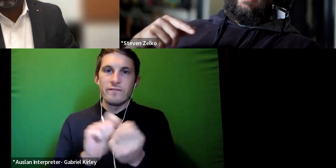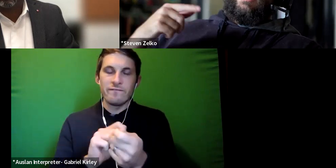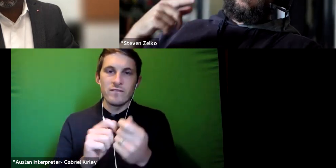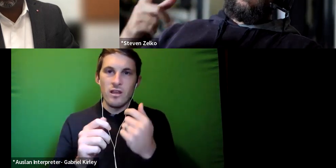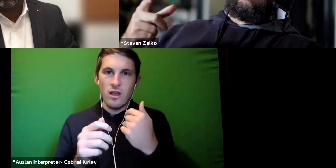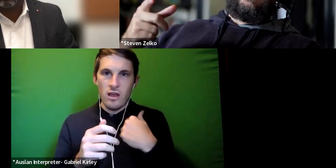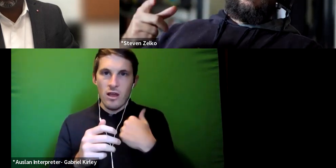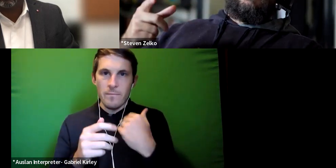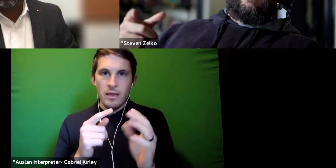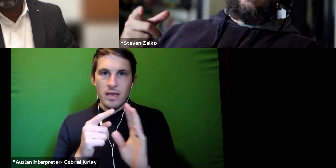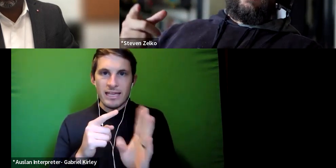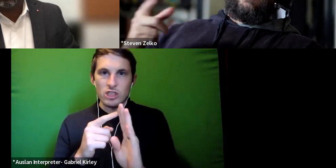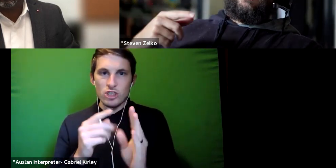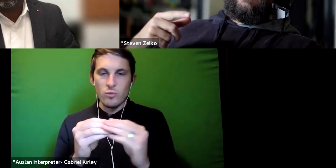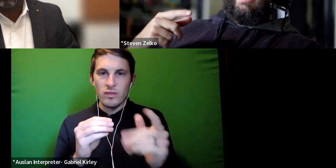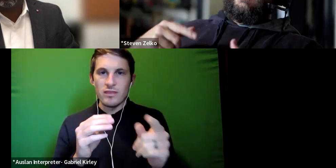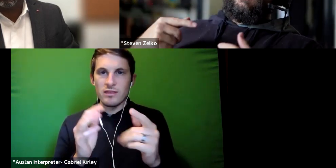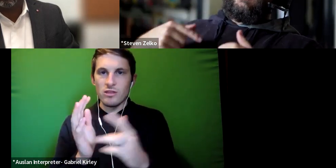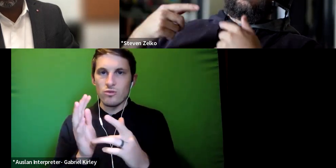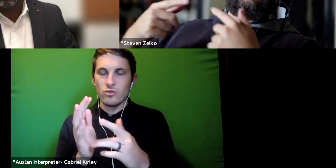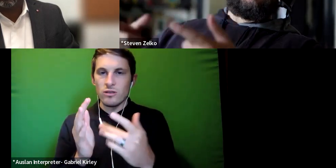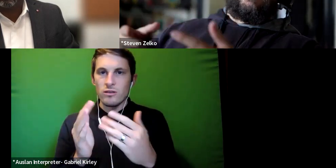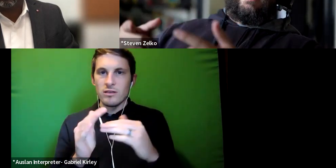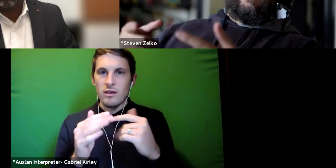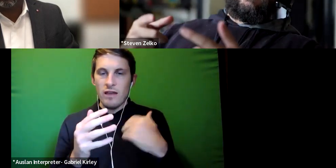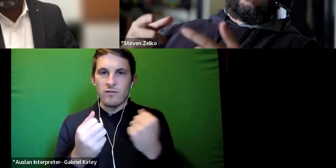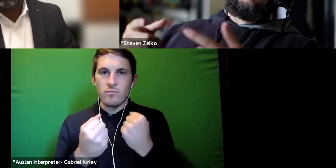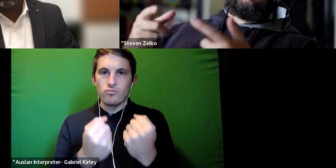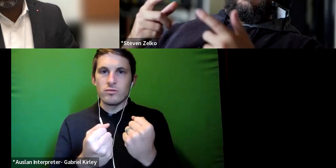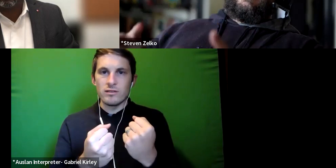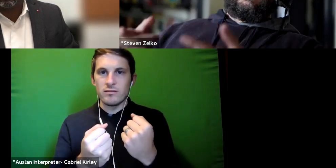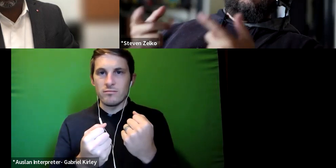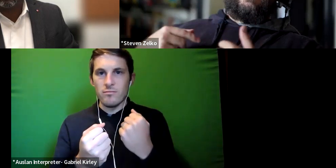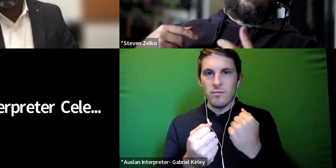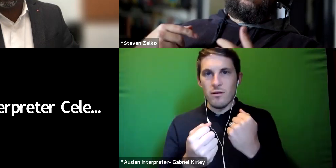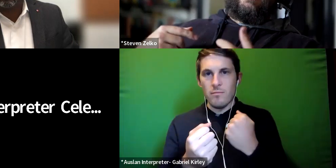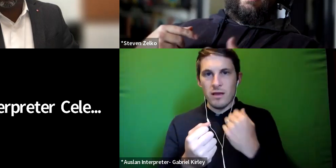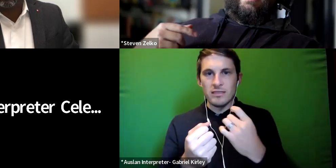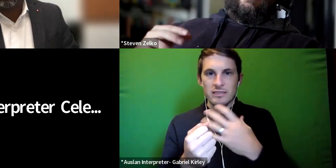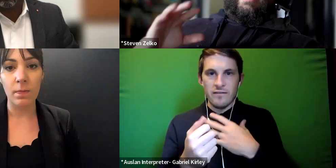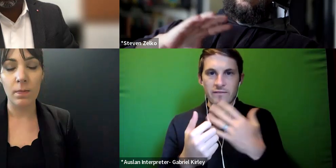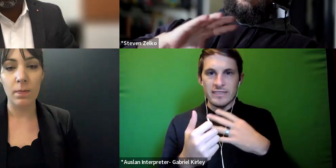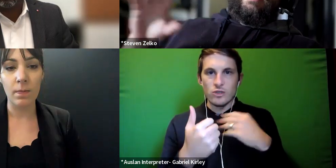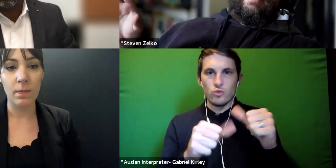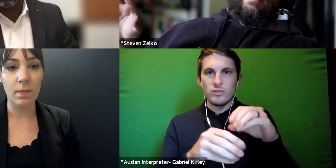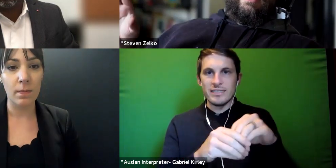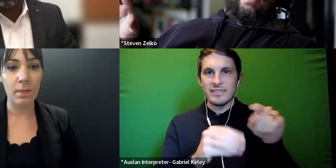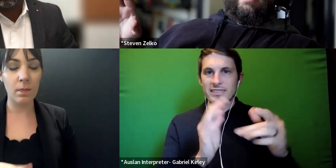it on its own merits. So you're having to bring yourself to the tech rather than the tech coming to you. And that to